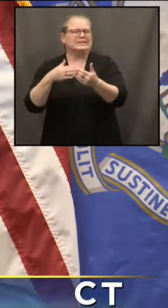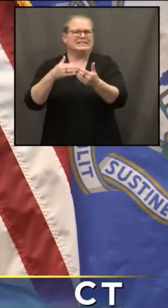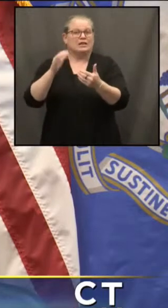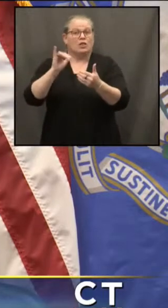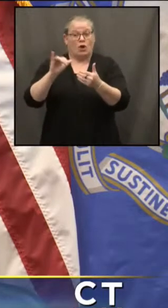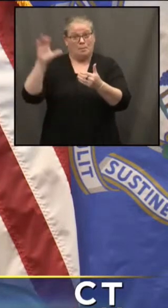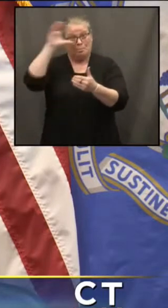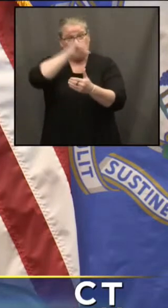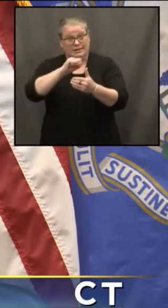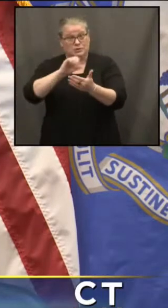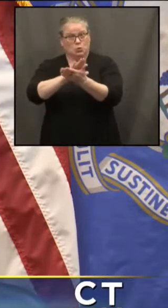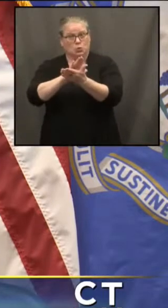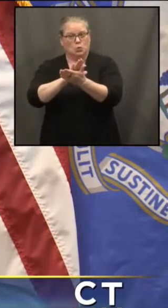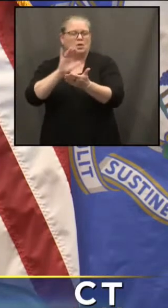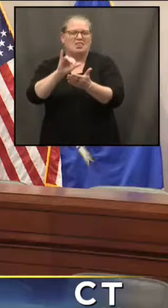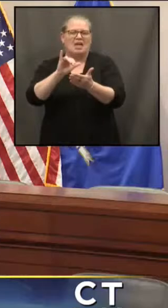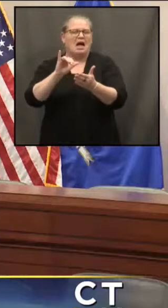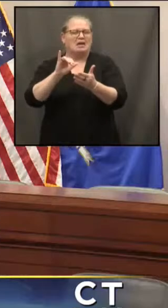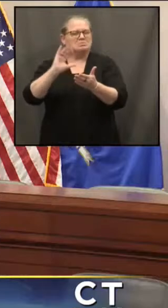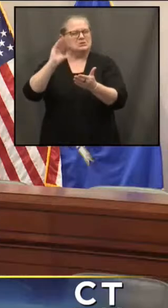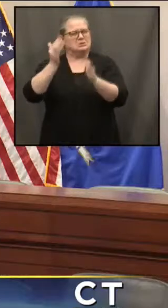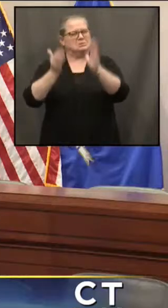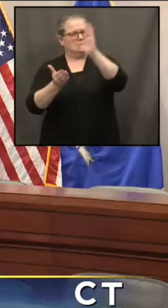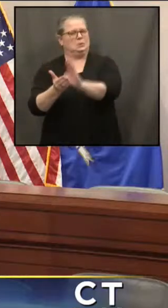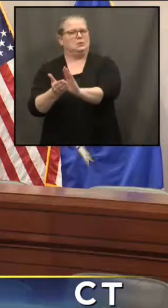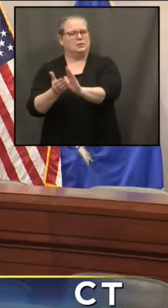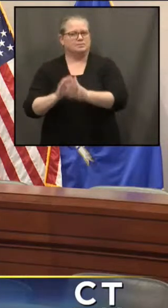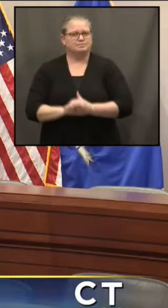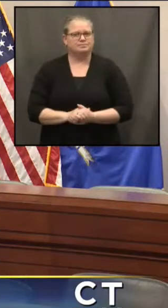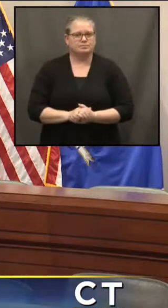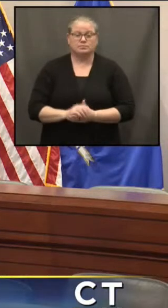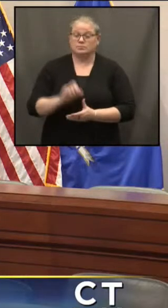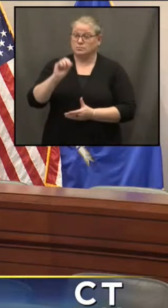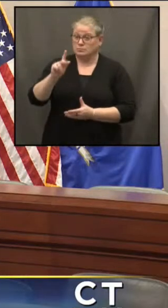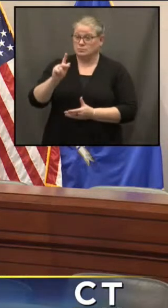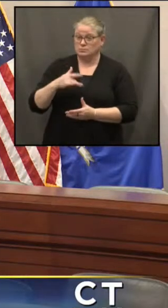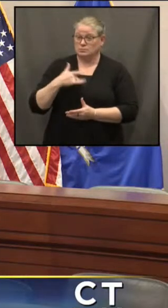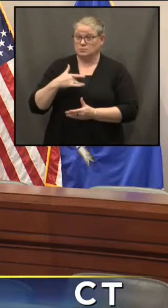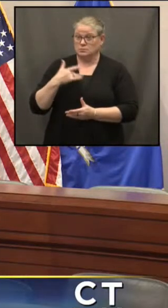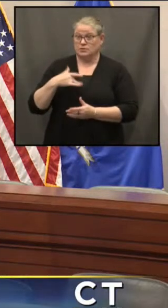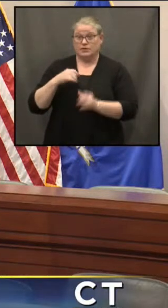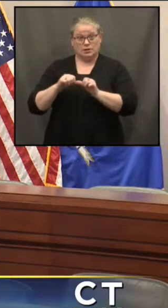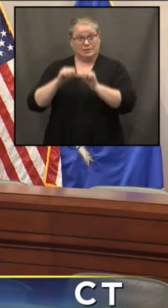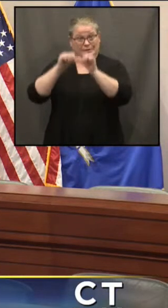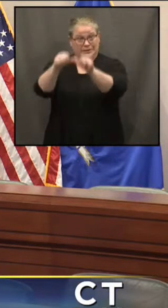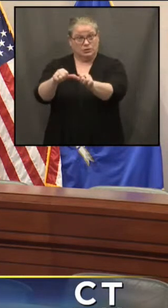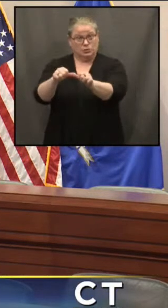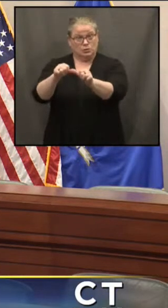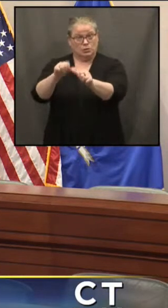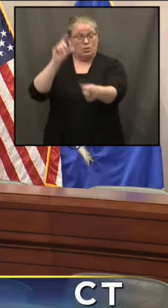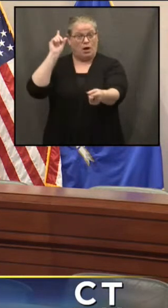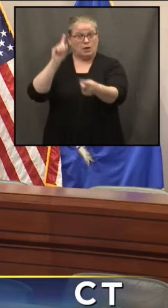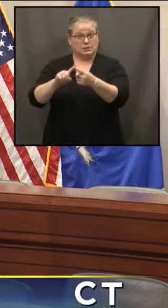Okay, great. And last thing, are you planning on continuing to hold pressers like this until the spike subsides?